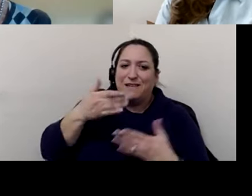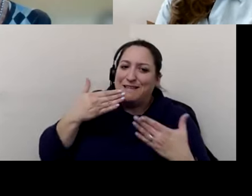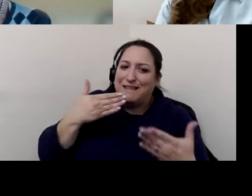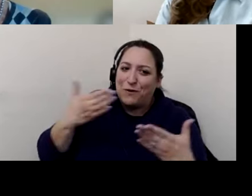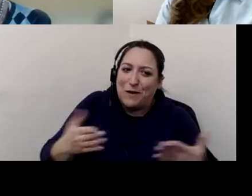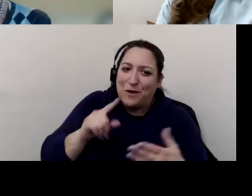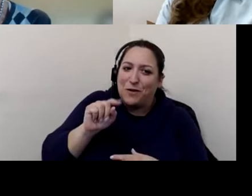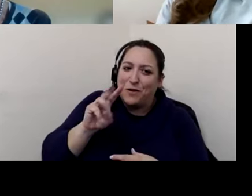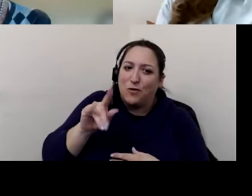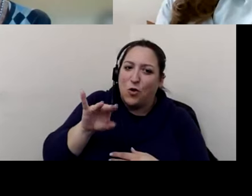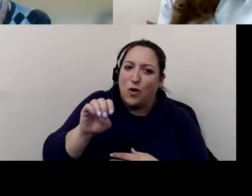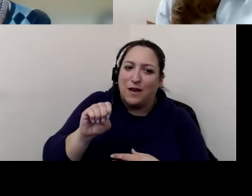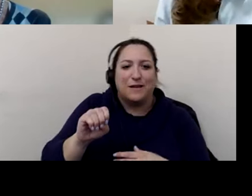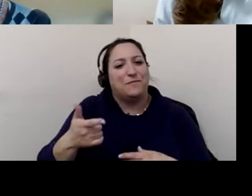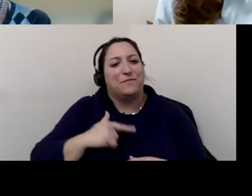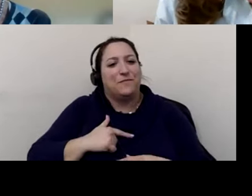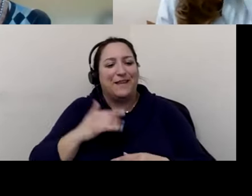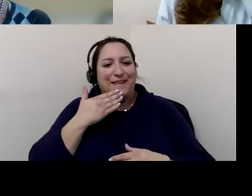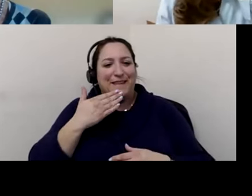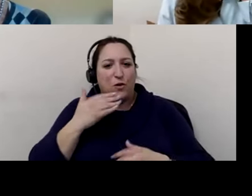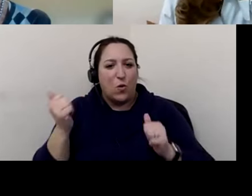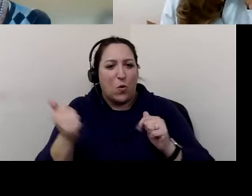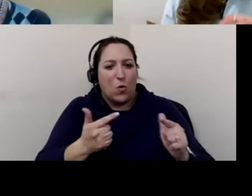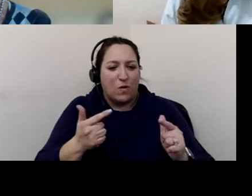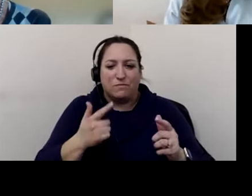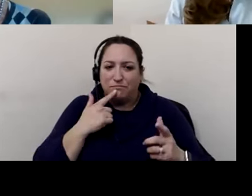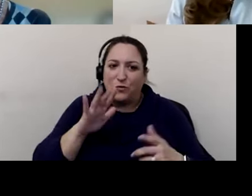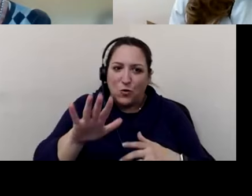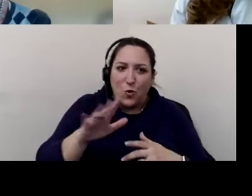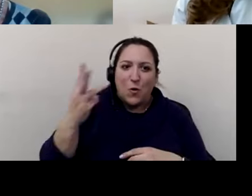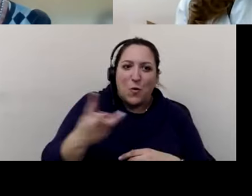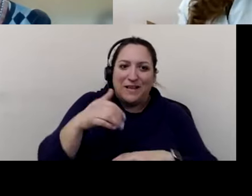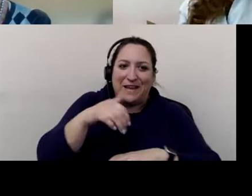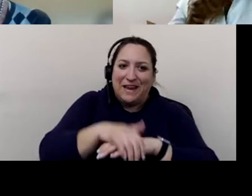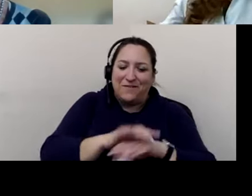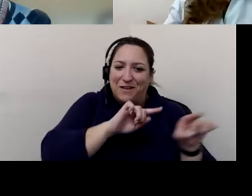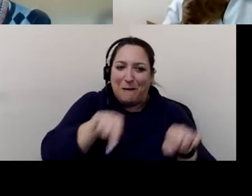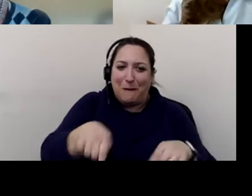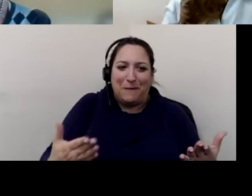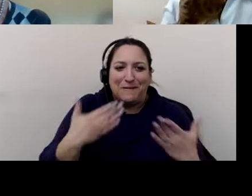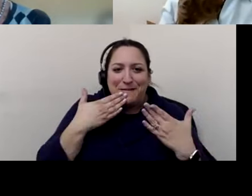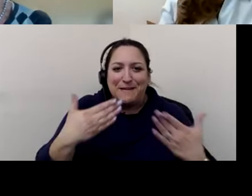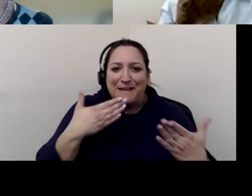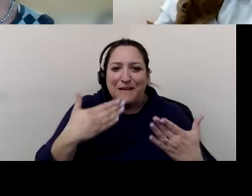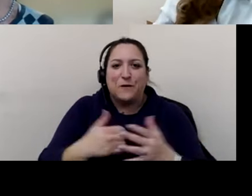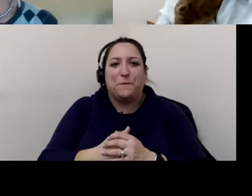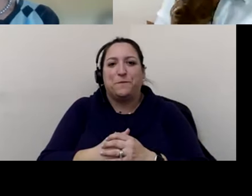here, Tawnie. Well, thank you. Thank you to everyone for taking your Wednesday evening and being here. To